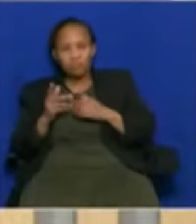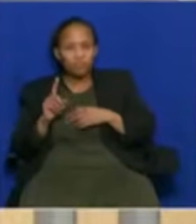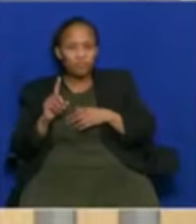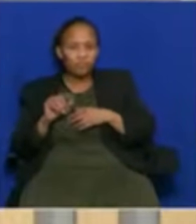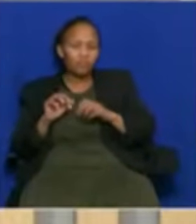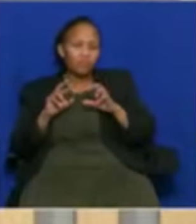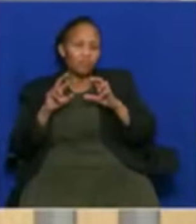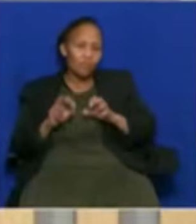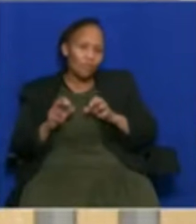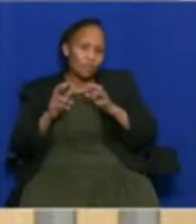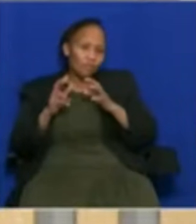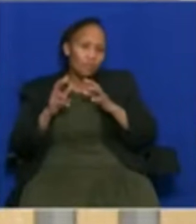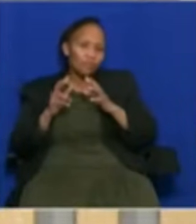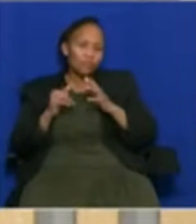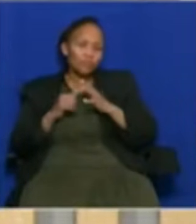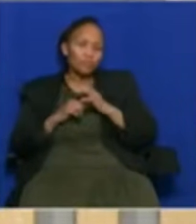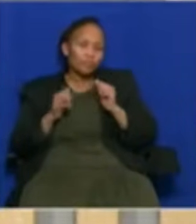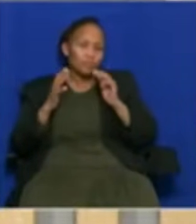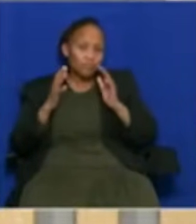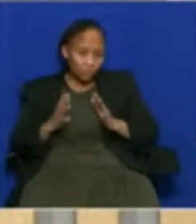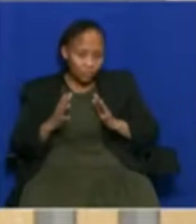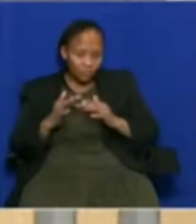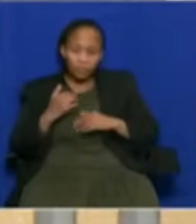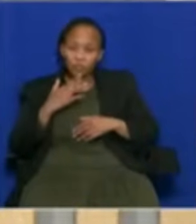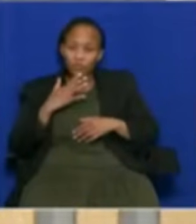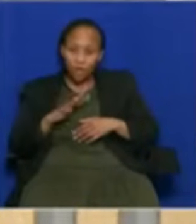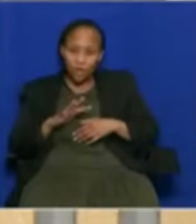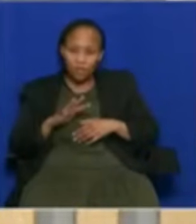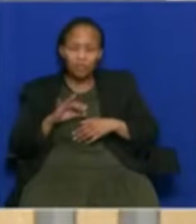go to their office, they have to contact me